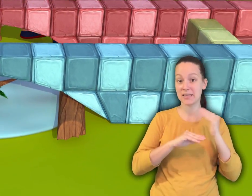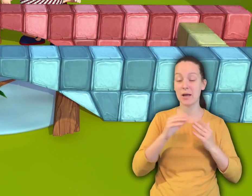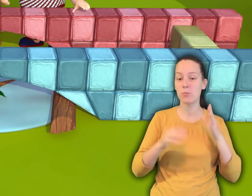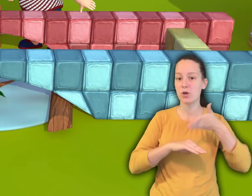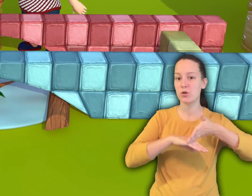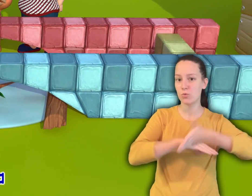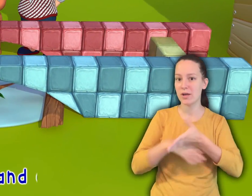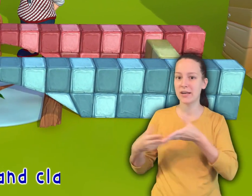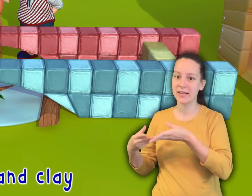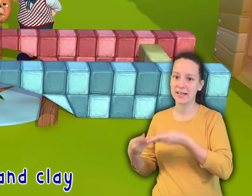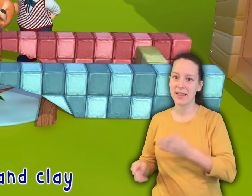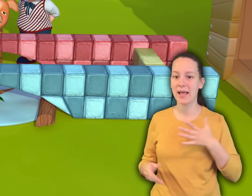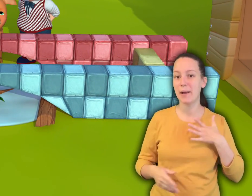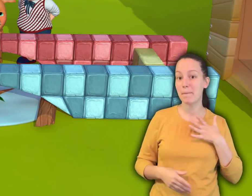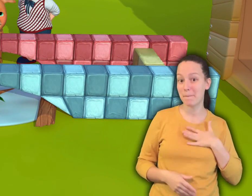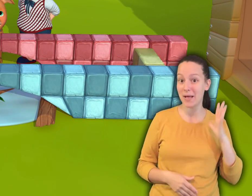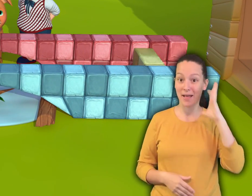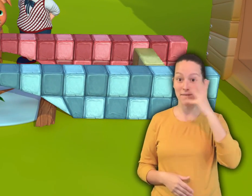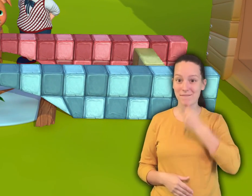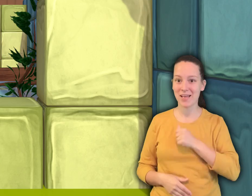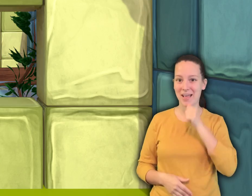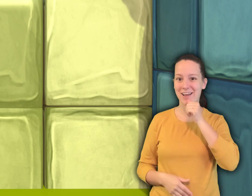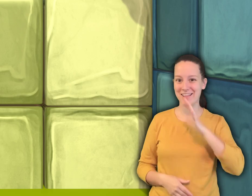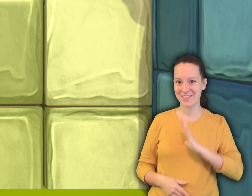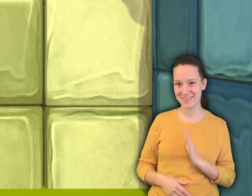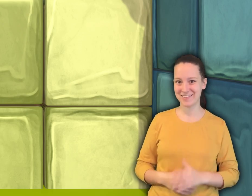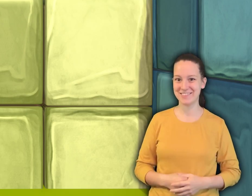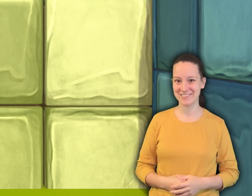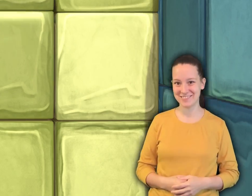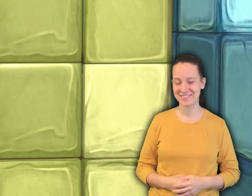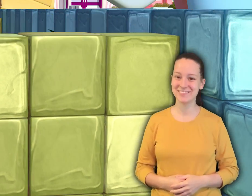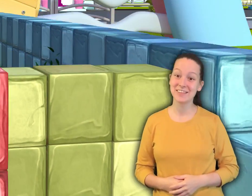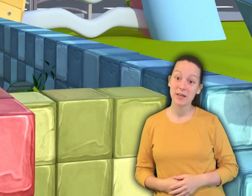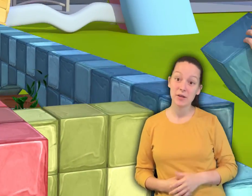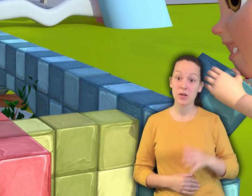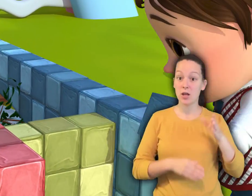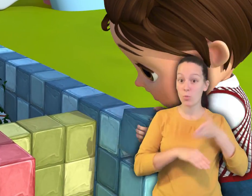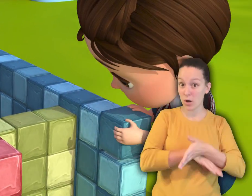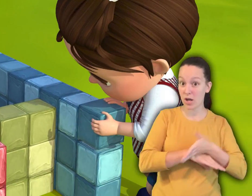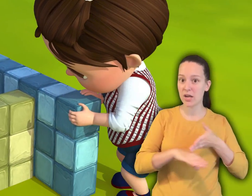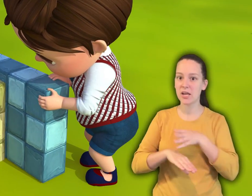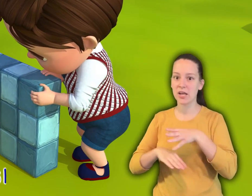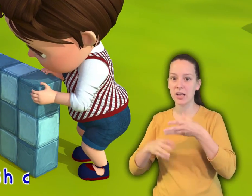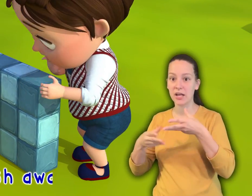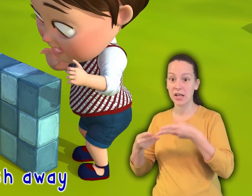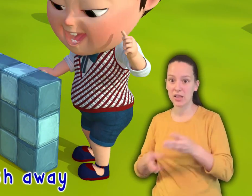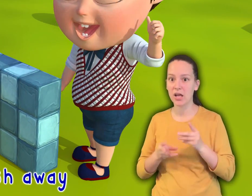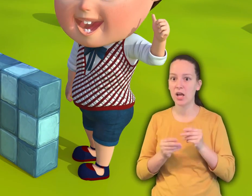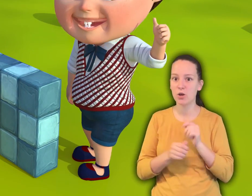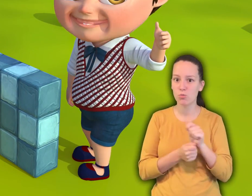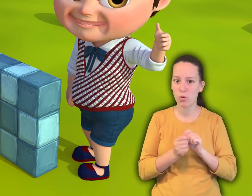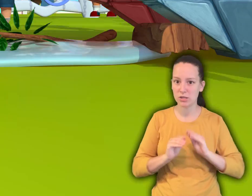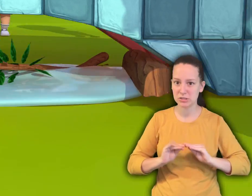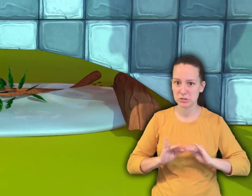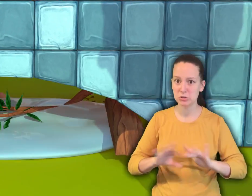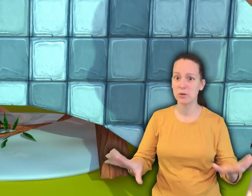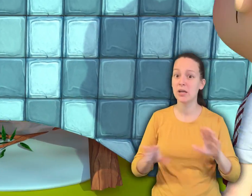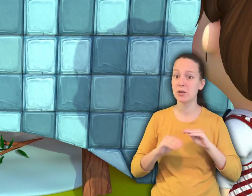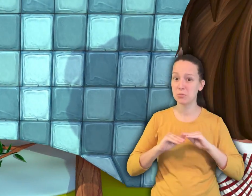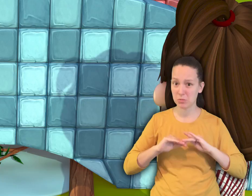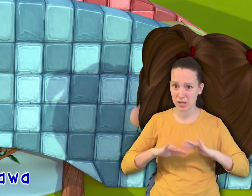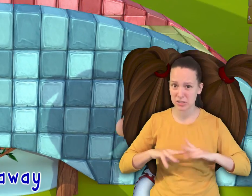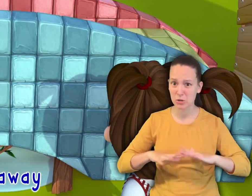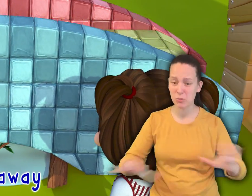build it up with wooden clay My Fair Lady wooden clay will wash away wash